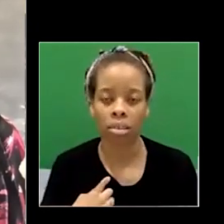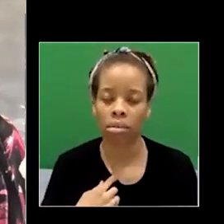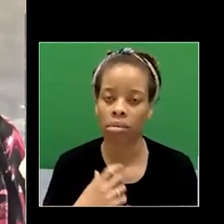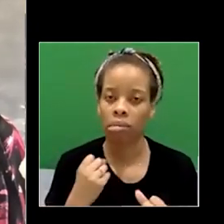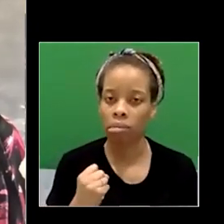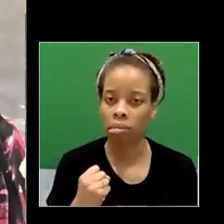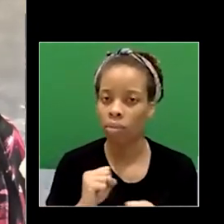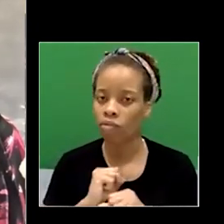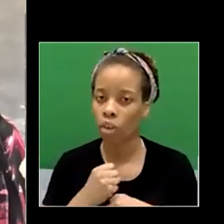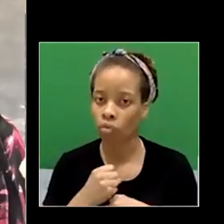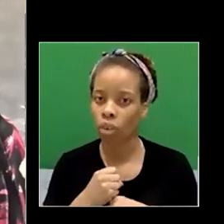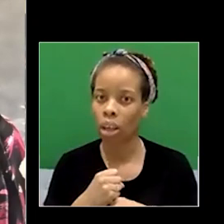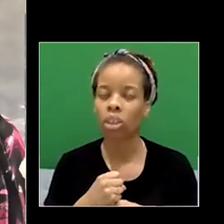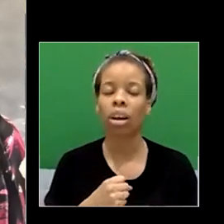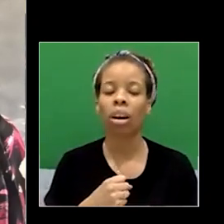frustrating.